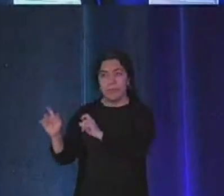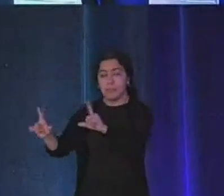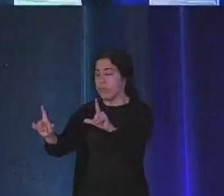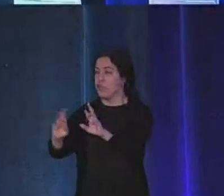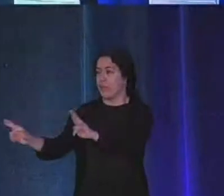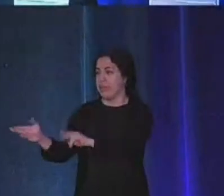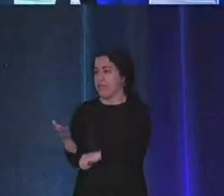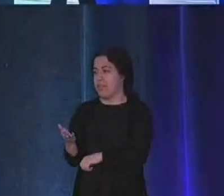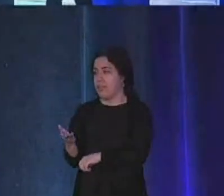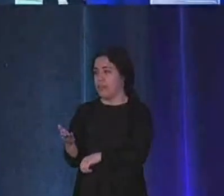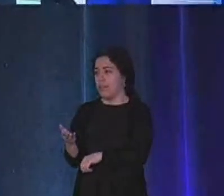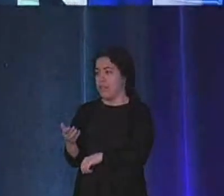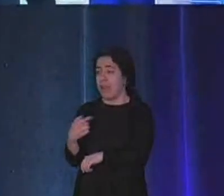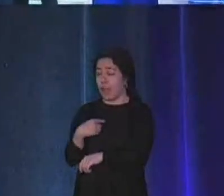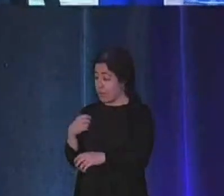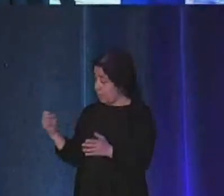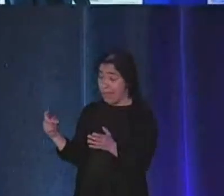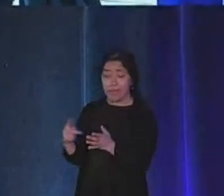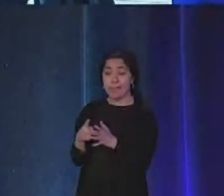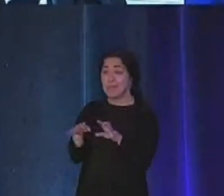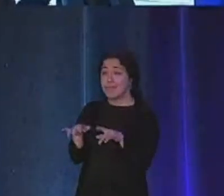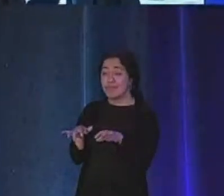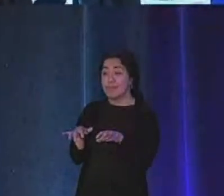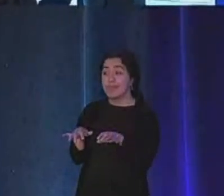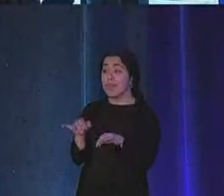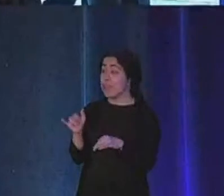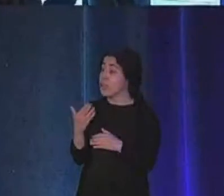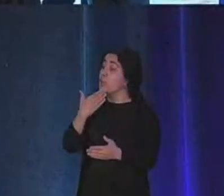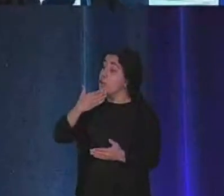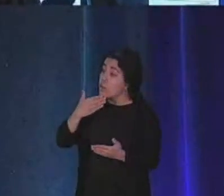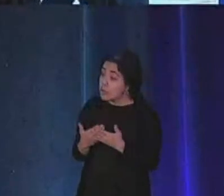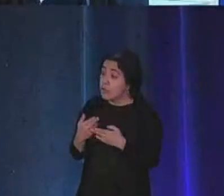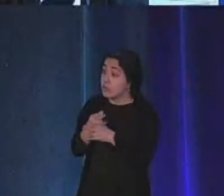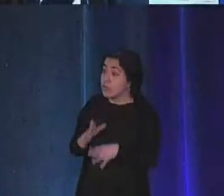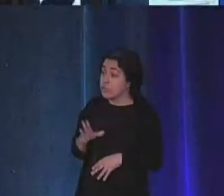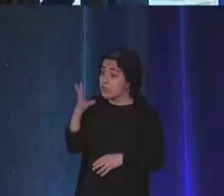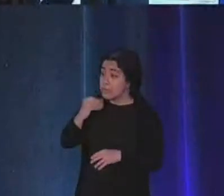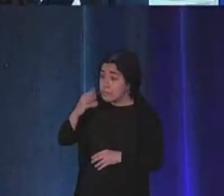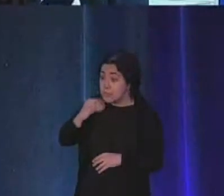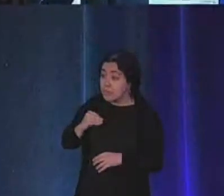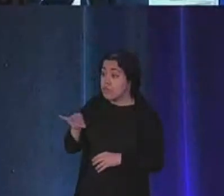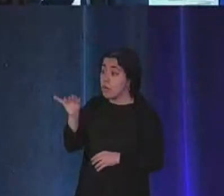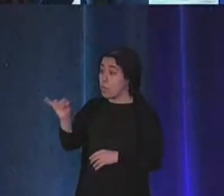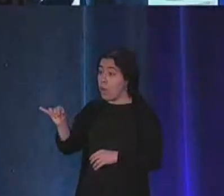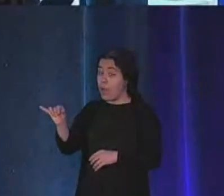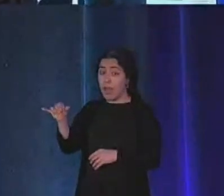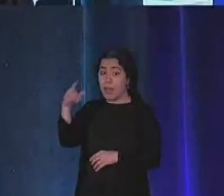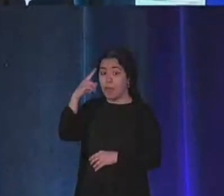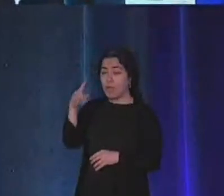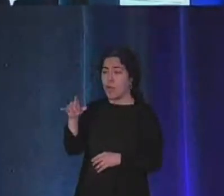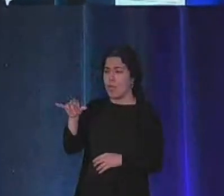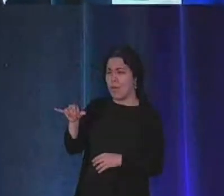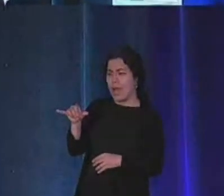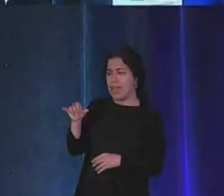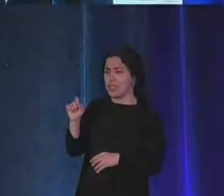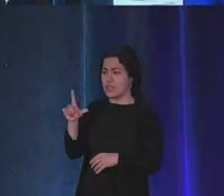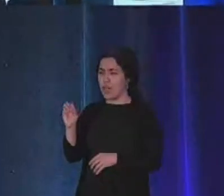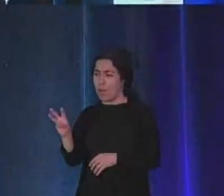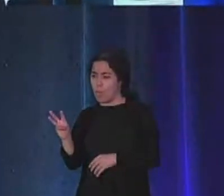but I still go back. That's a good user experience. Y is going to stand for why slow. Old school